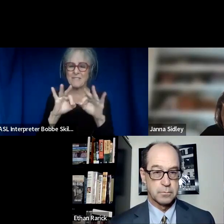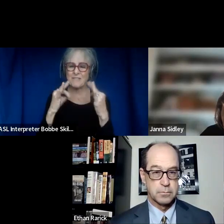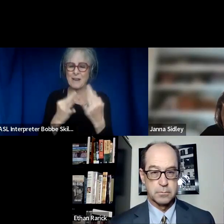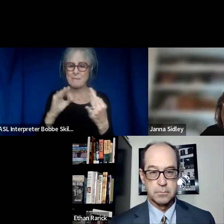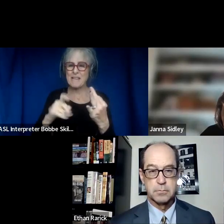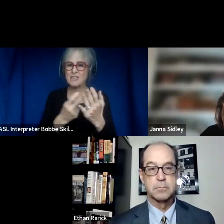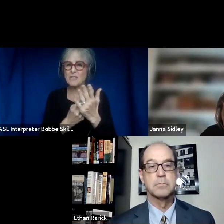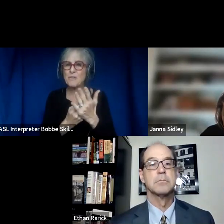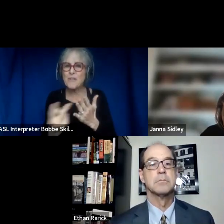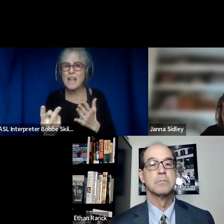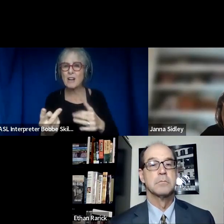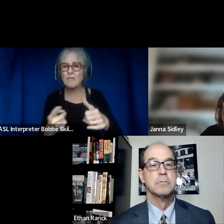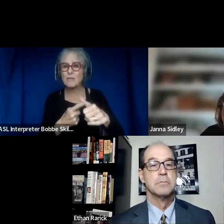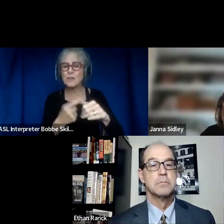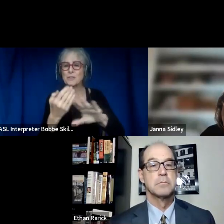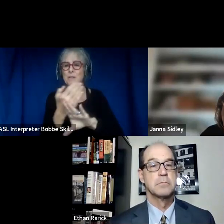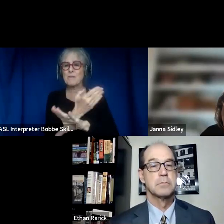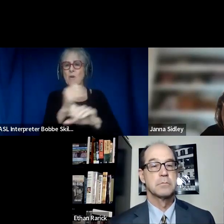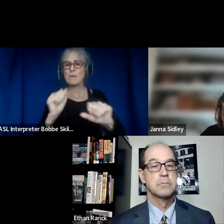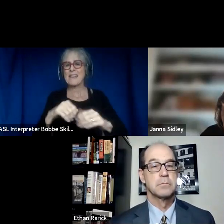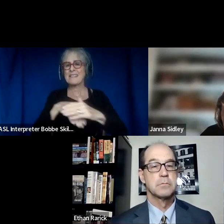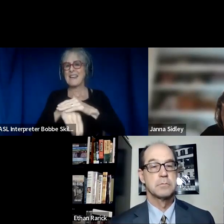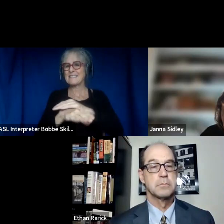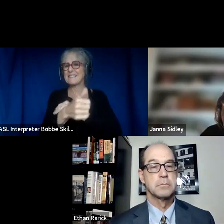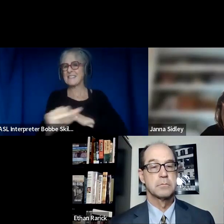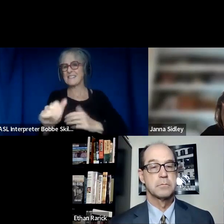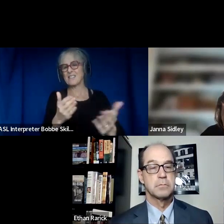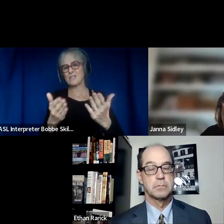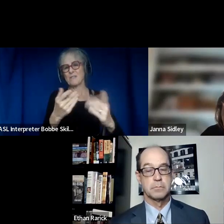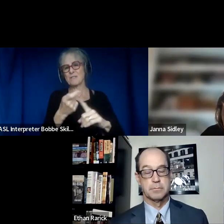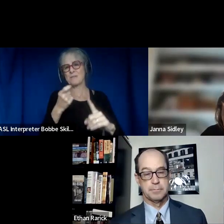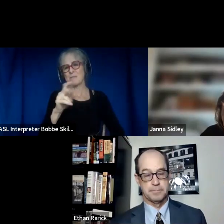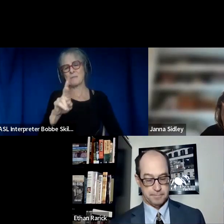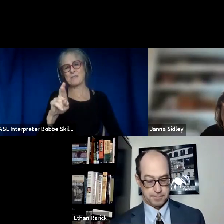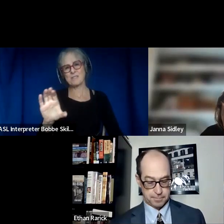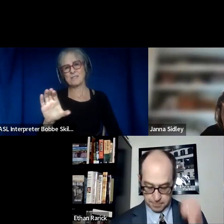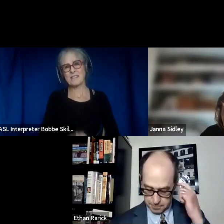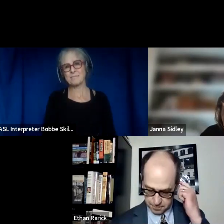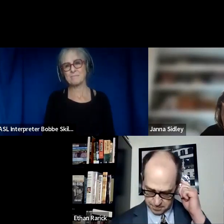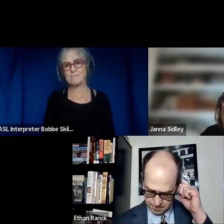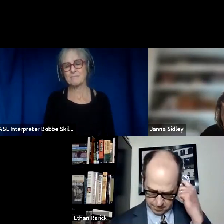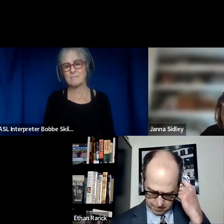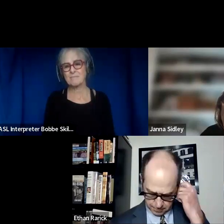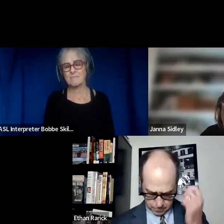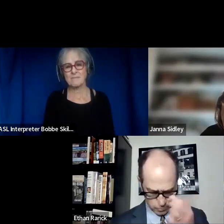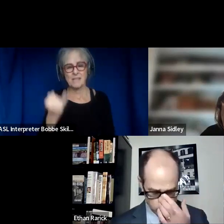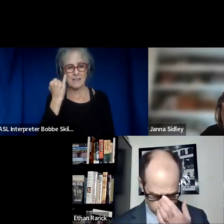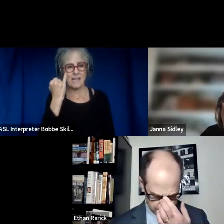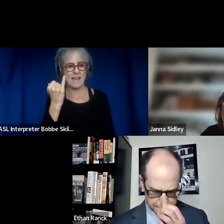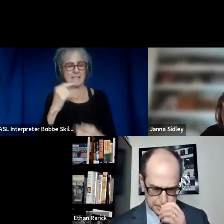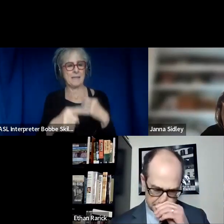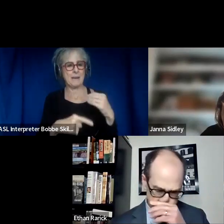before we can access any services from the regional center. The idea of